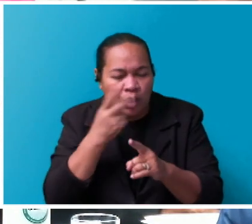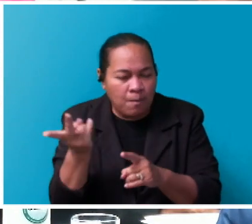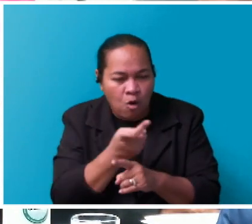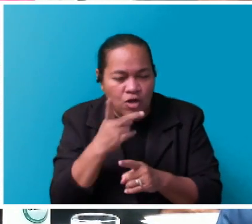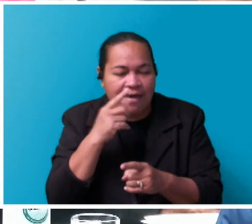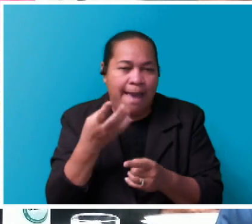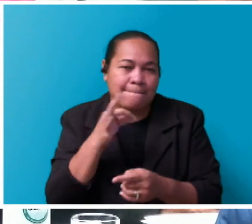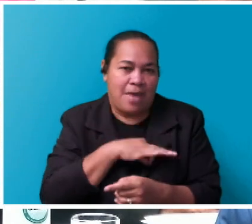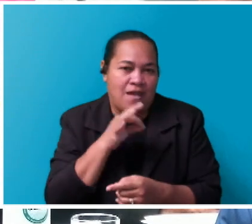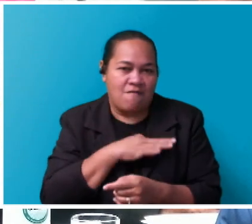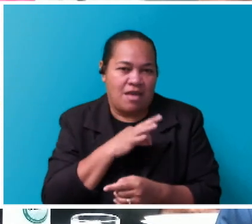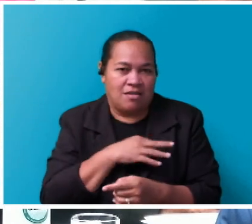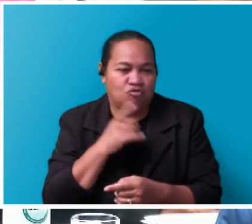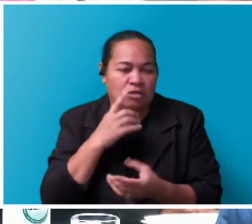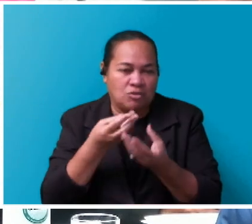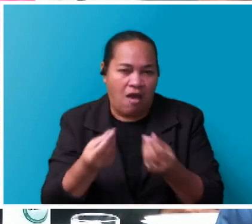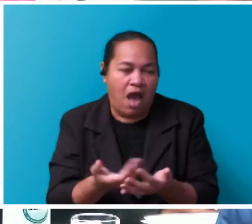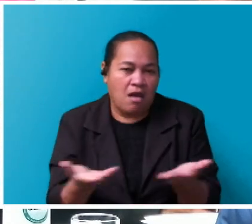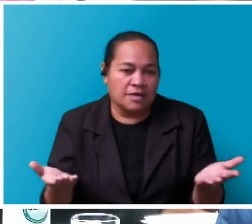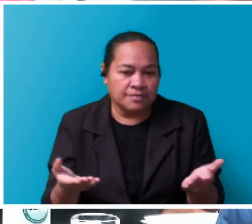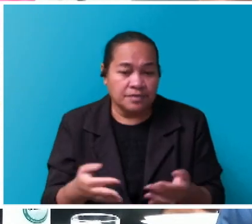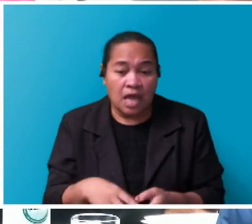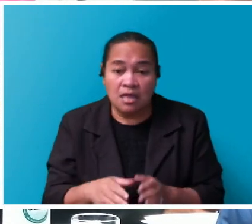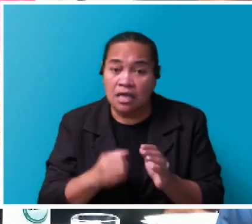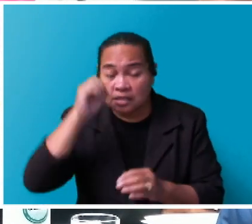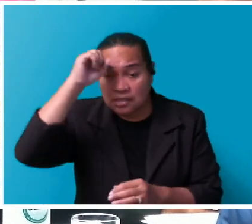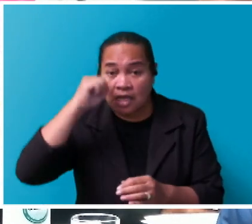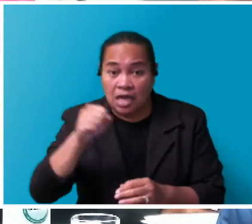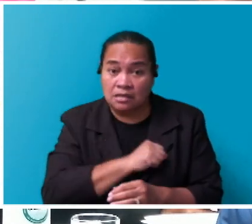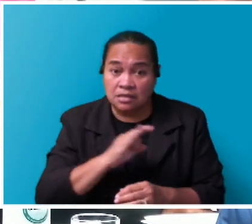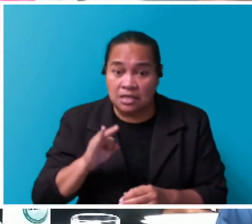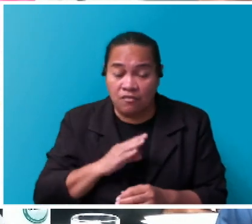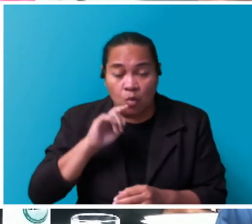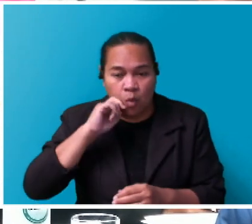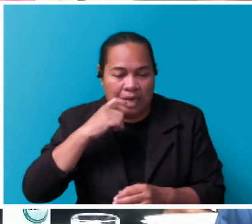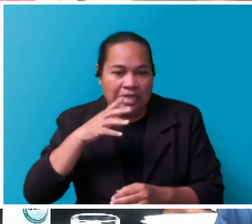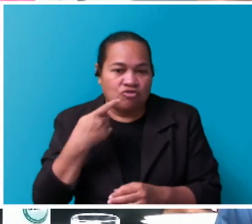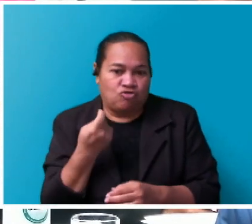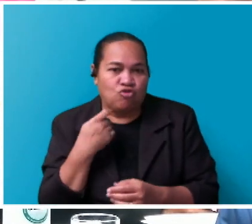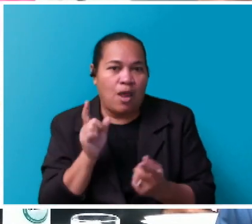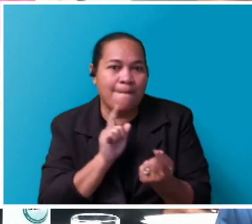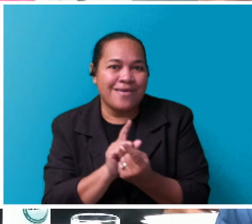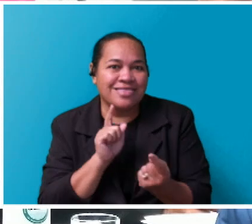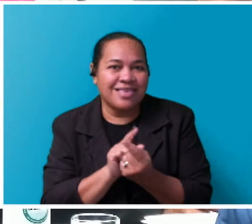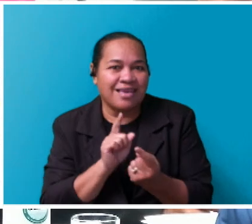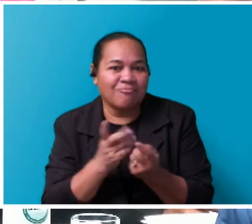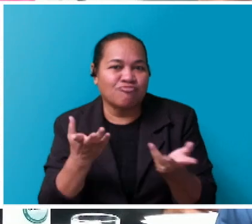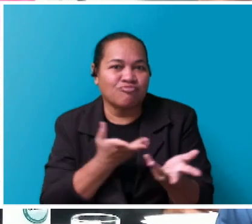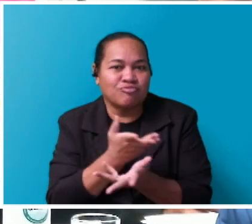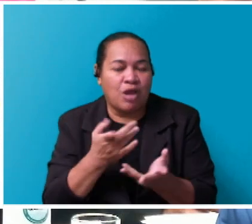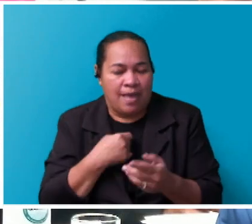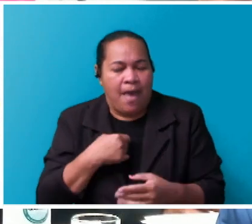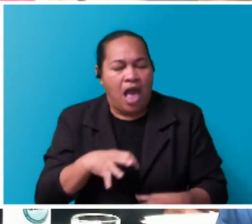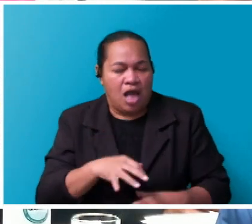outcome. The senior officials' negotiations are expected to occur soon, Honorable Speaker, and I am